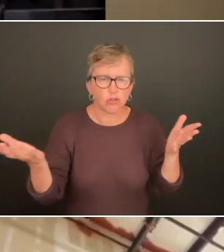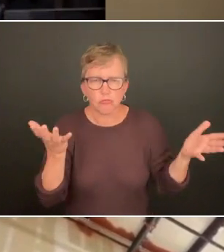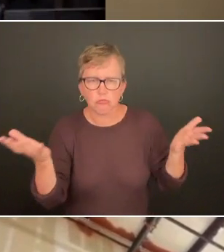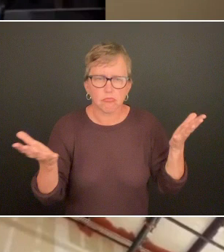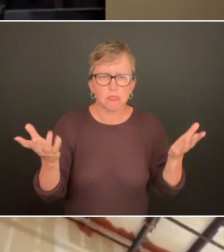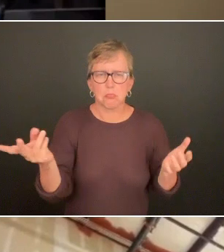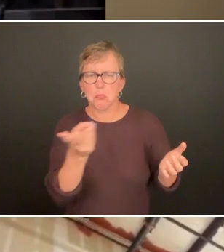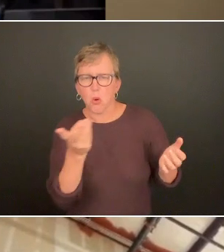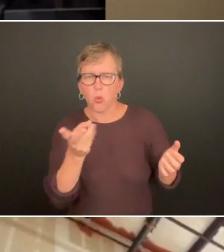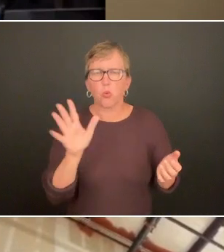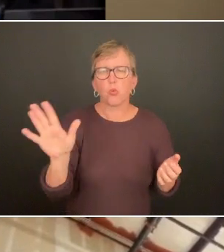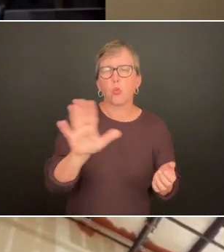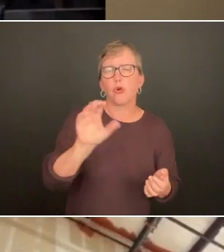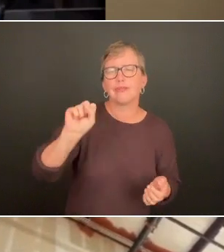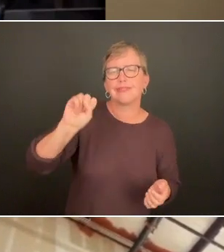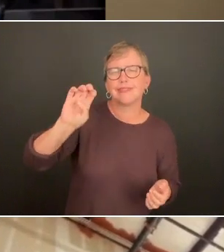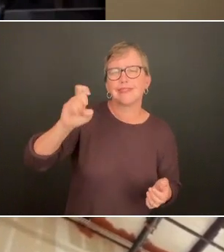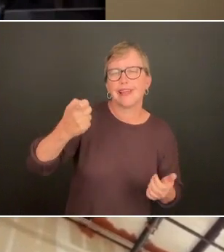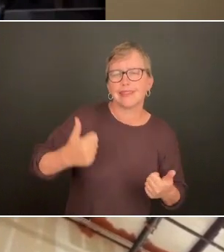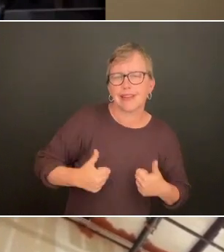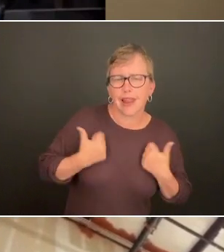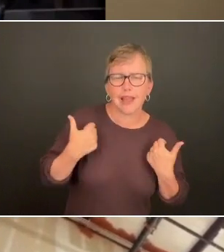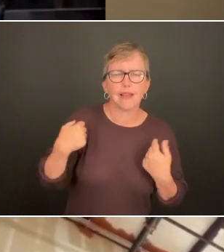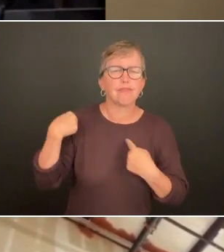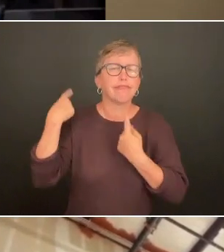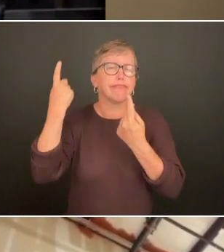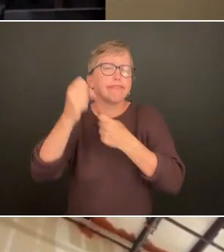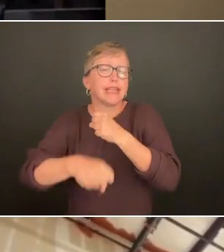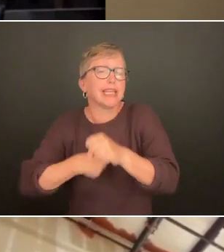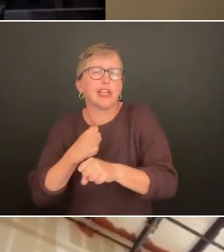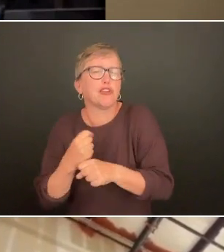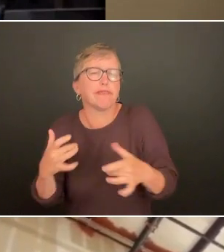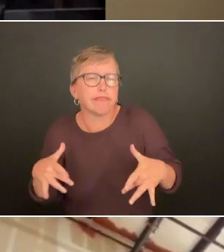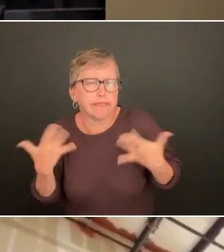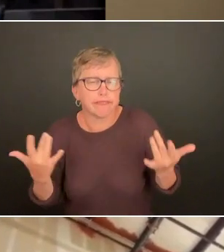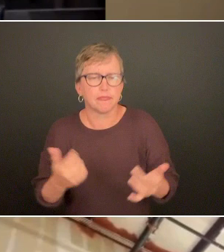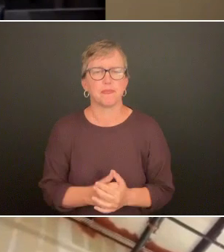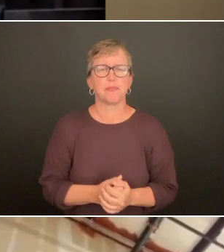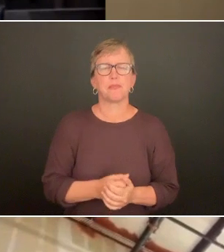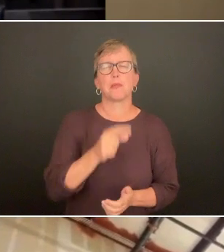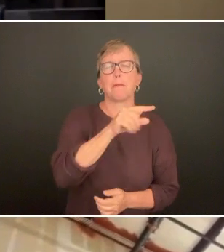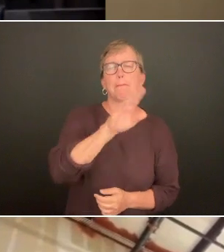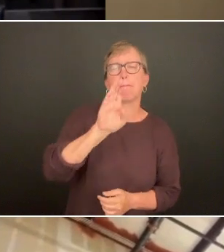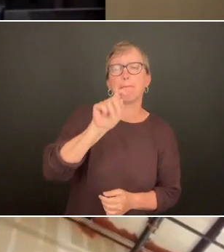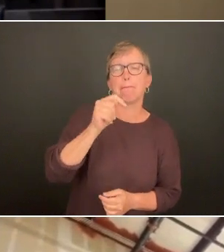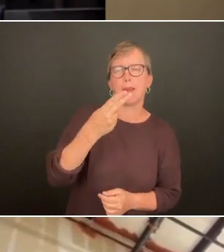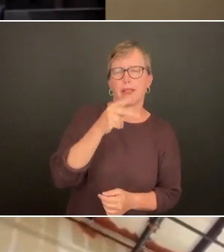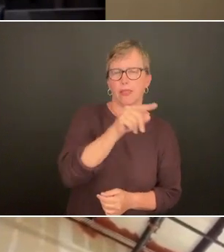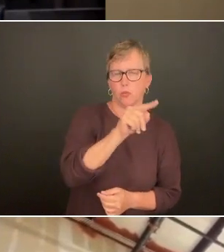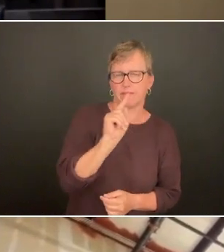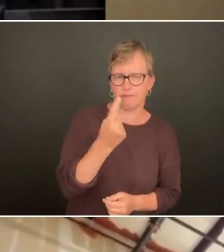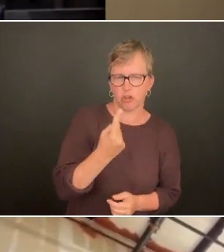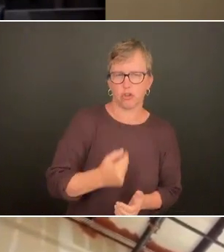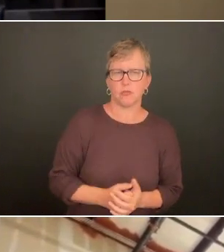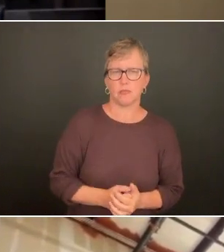been, sex itself, and for both of you over these years? And maybe I'll start with